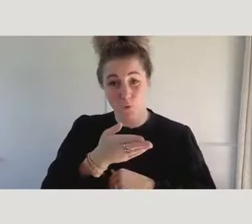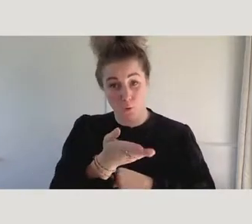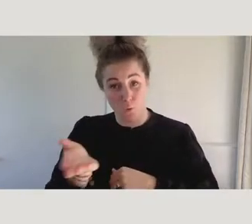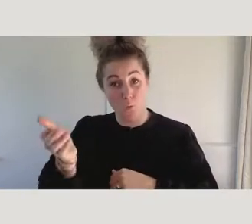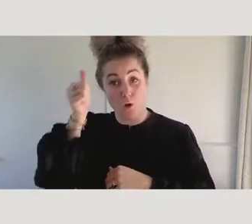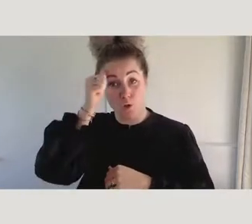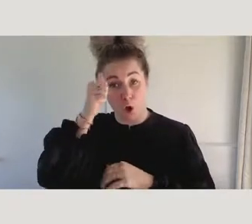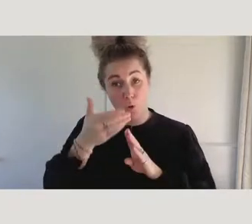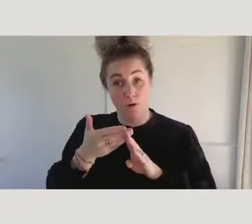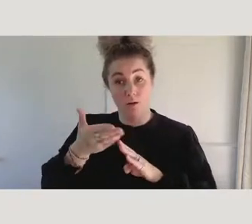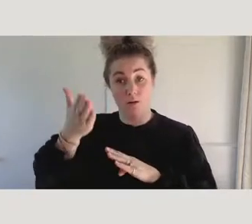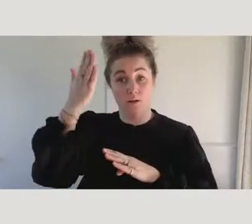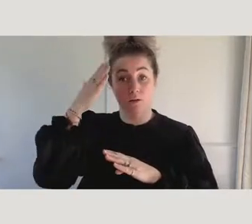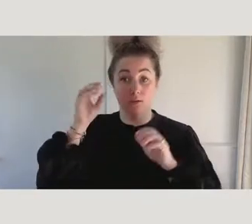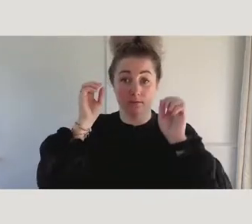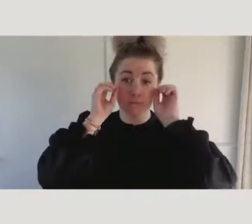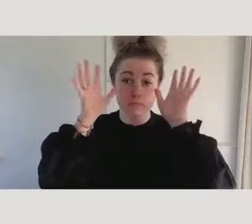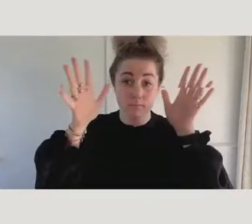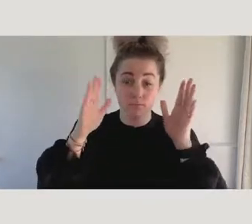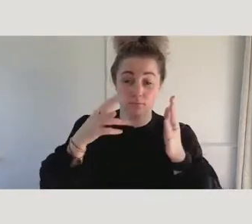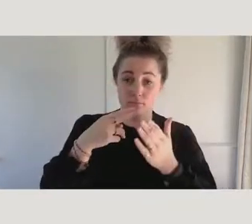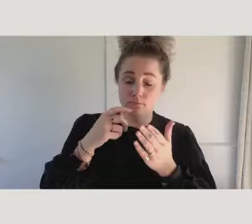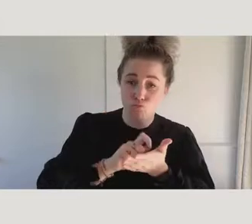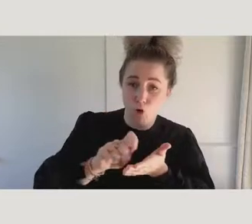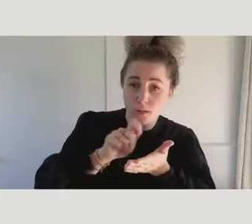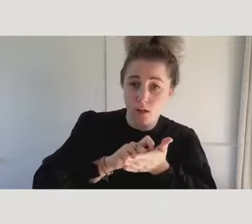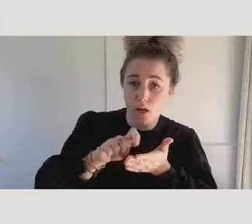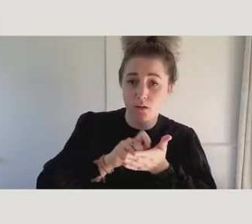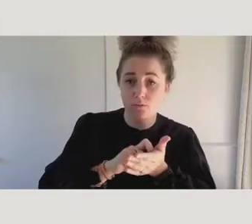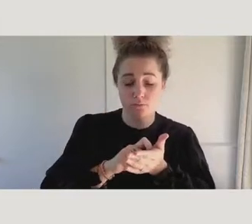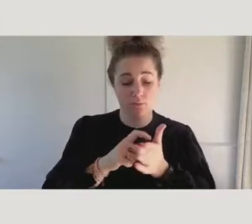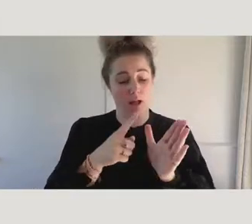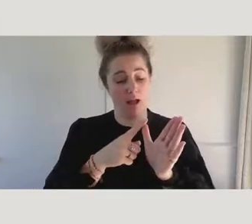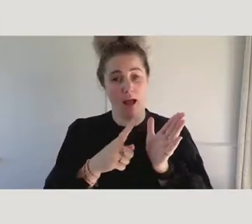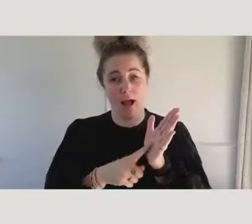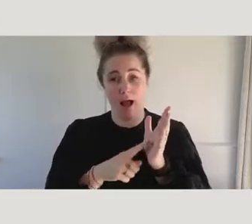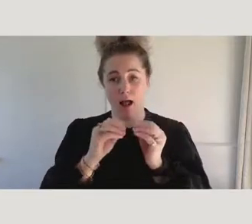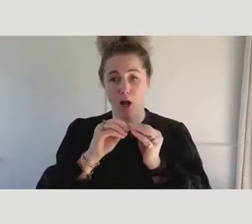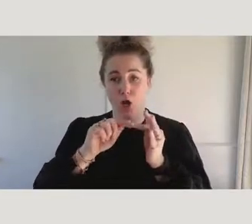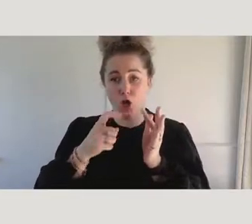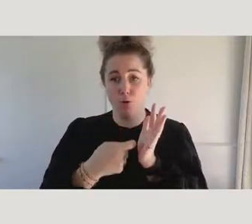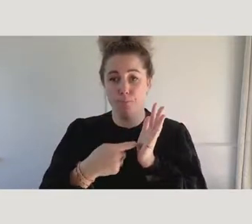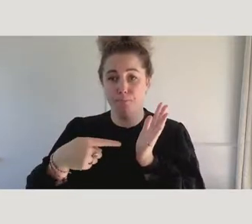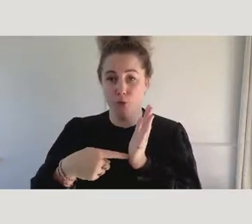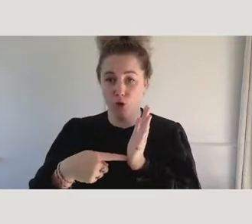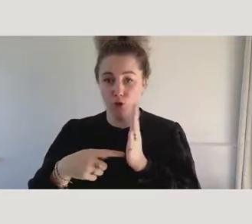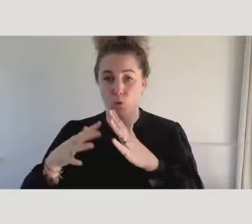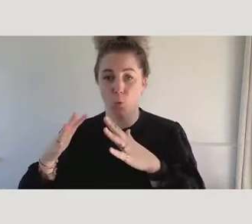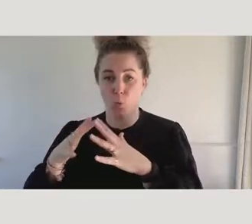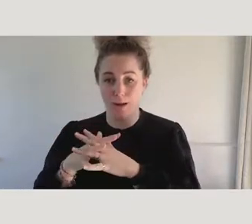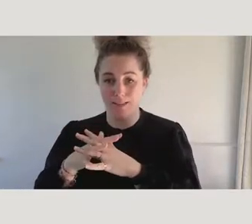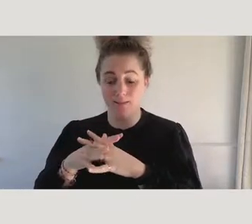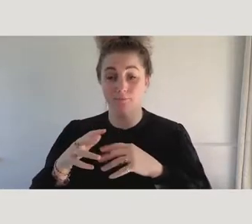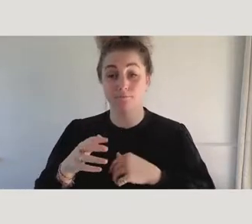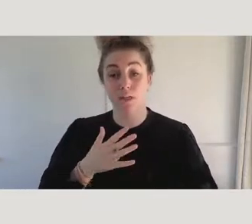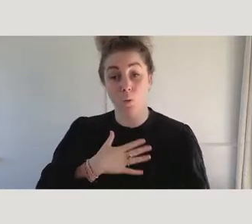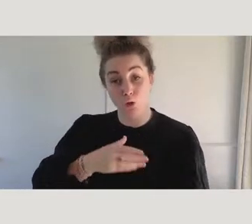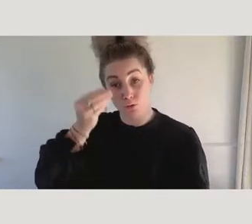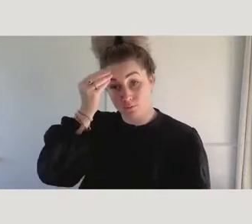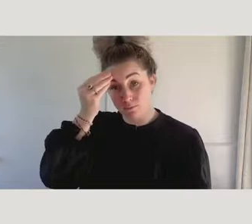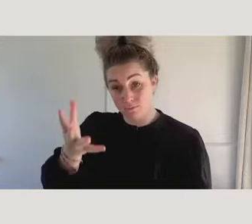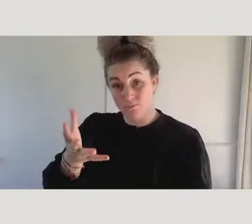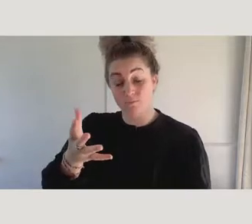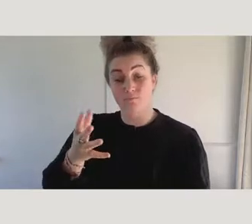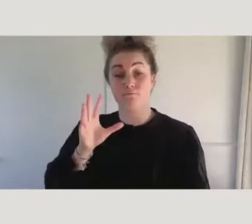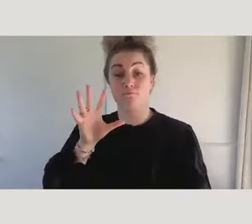one of our foremost writers in urban wind can I just say that that